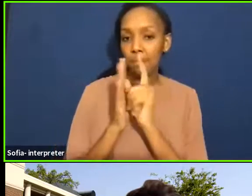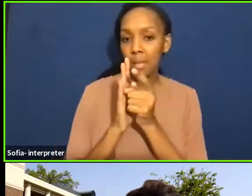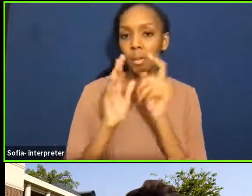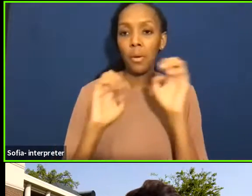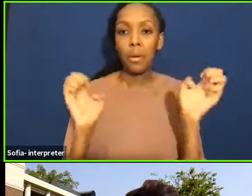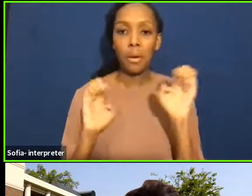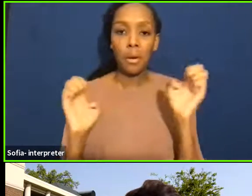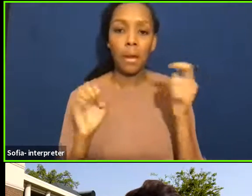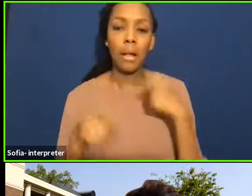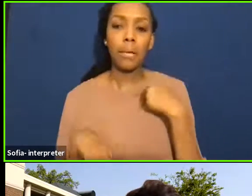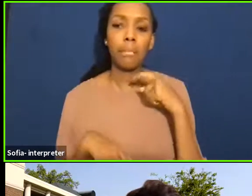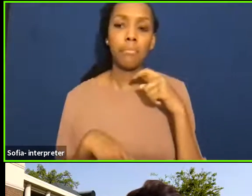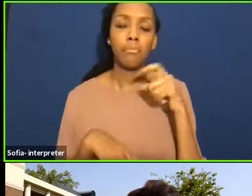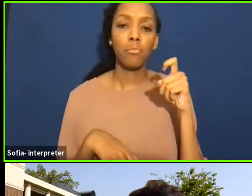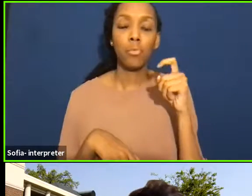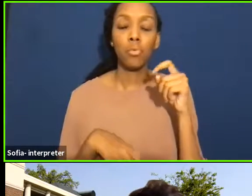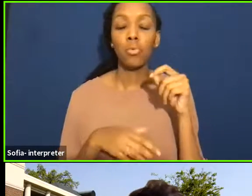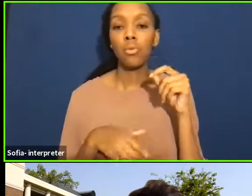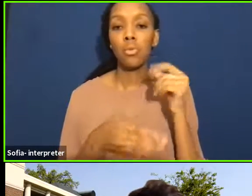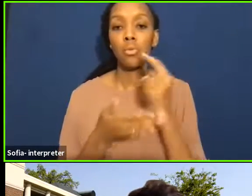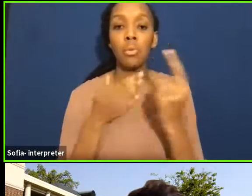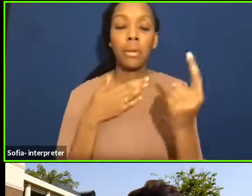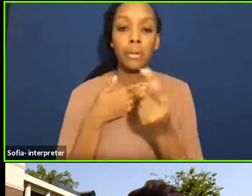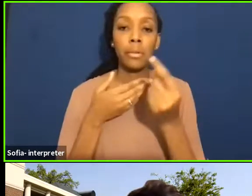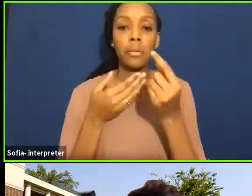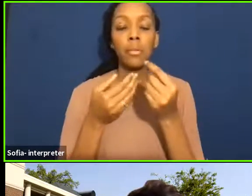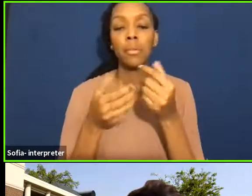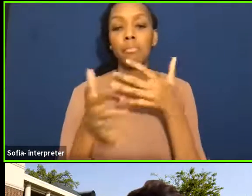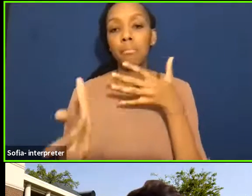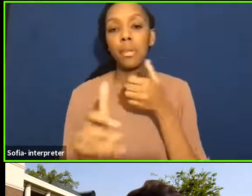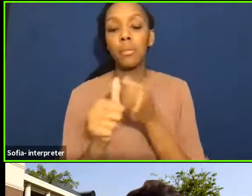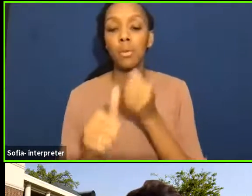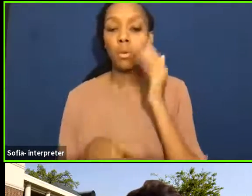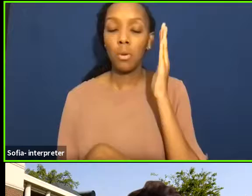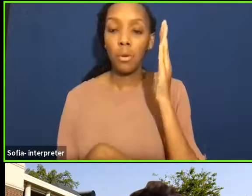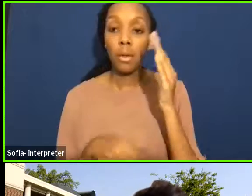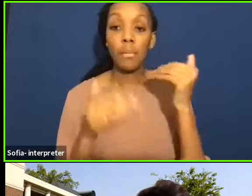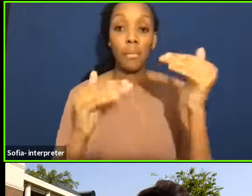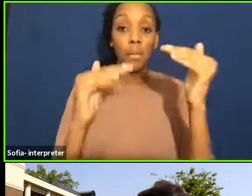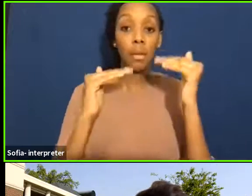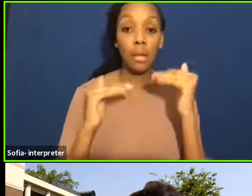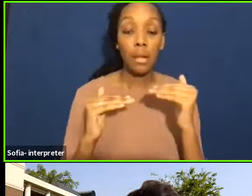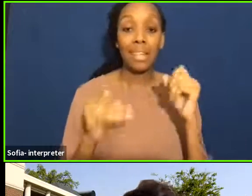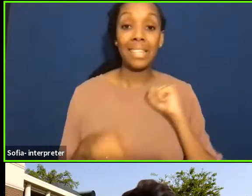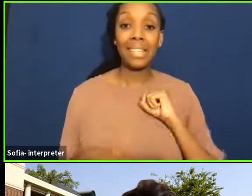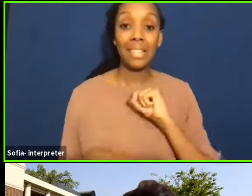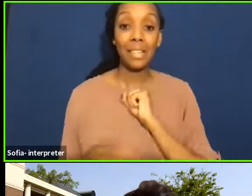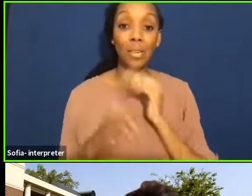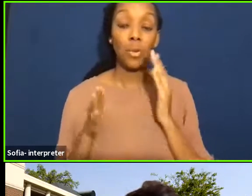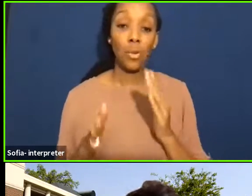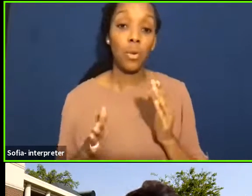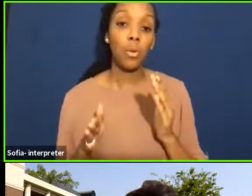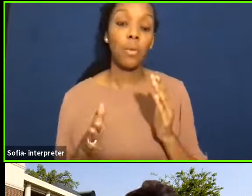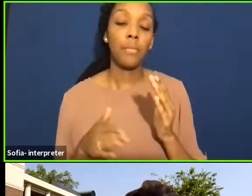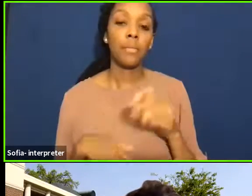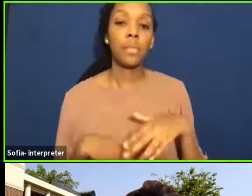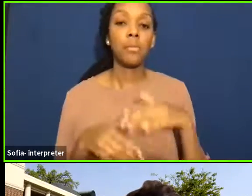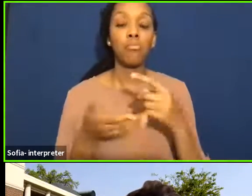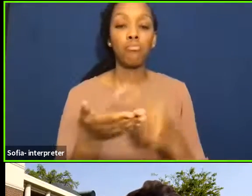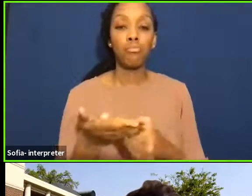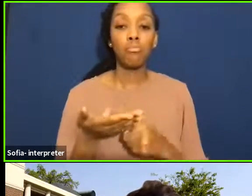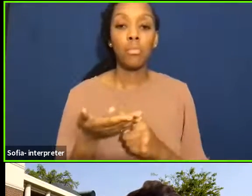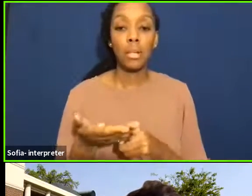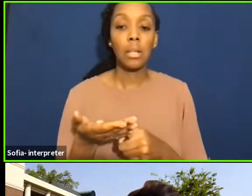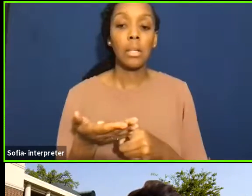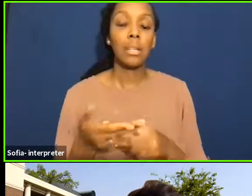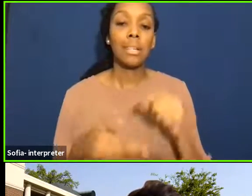I'm sure he can tell you what he's been up to next week. Next, we're going to move into Senator Forum. So any senator can speak up to